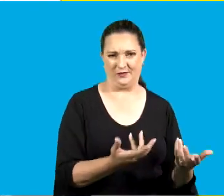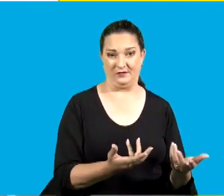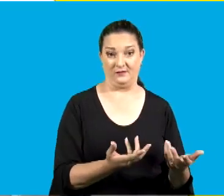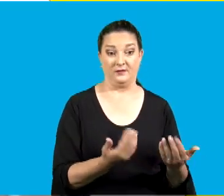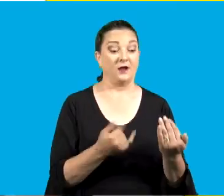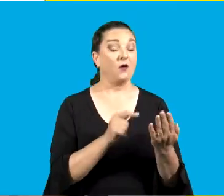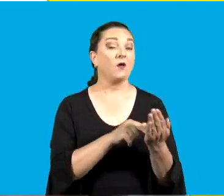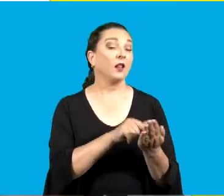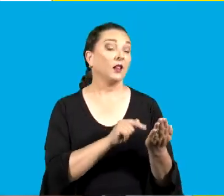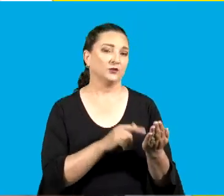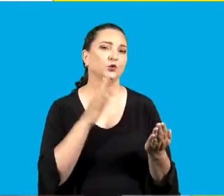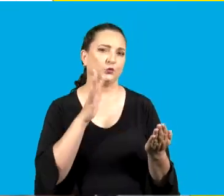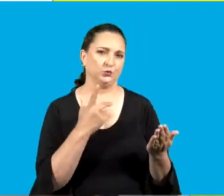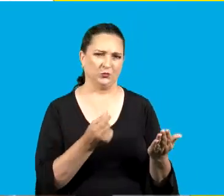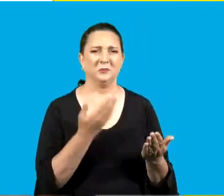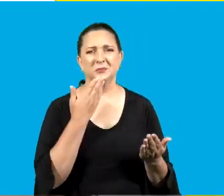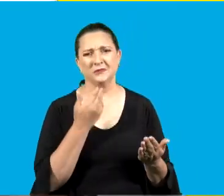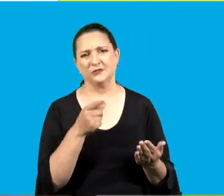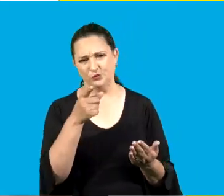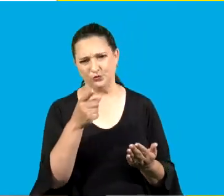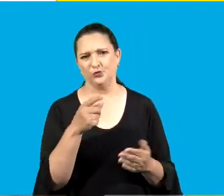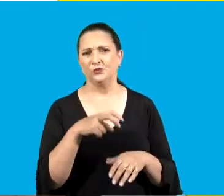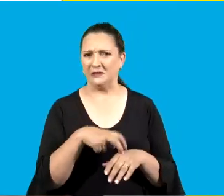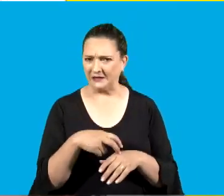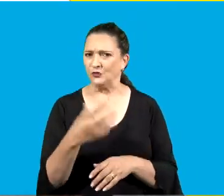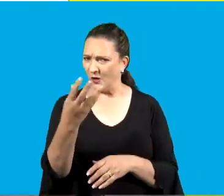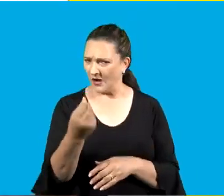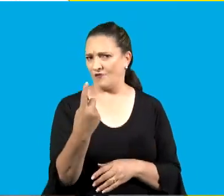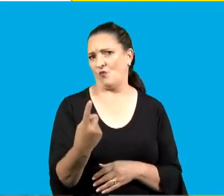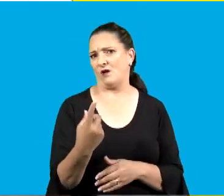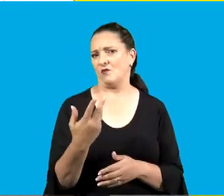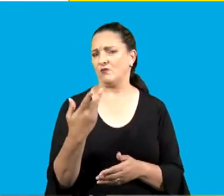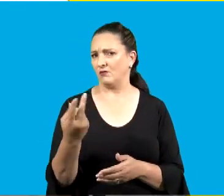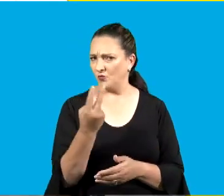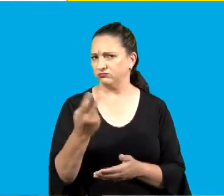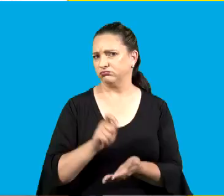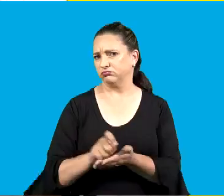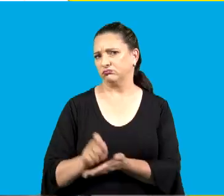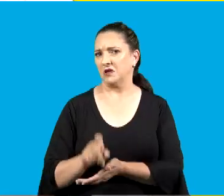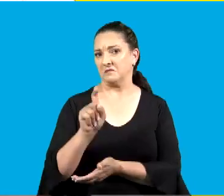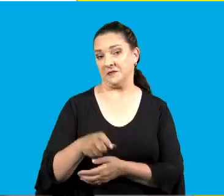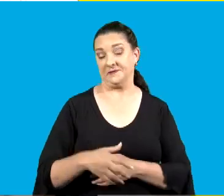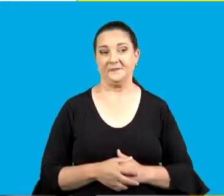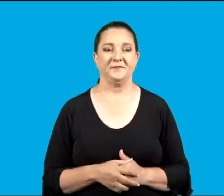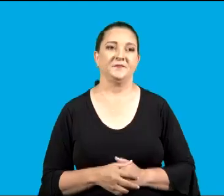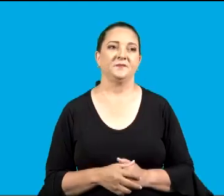me here, I have calculations that we're going to do together. Make sure you have a calculator and that you're also able to write. Okay, let's